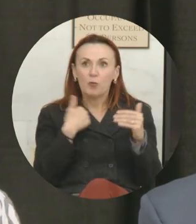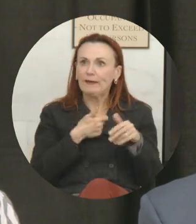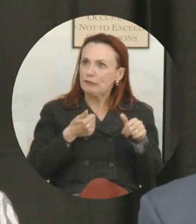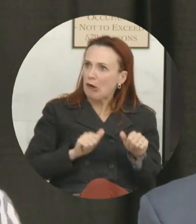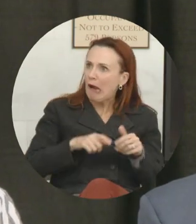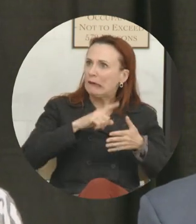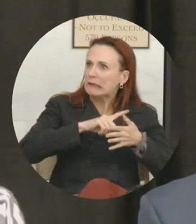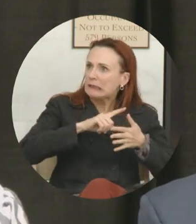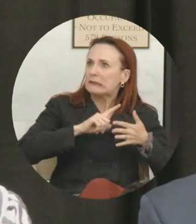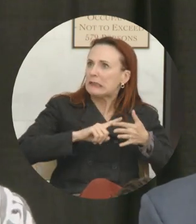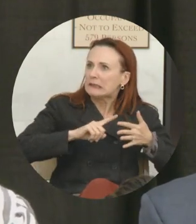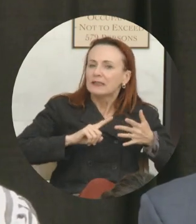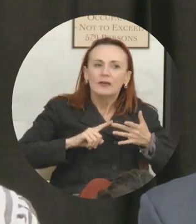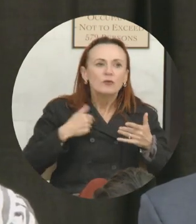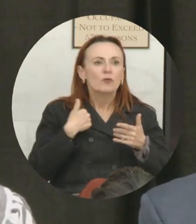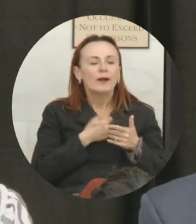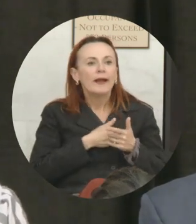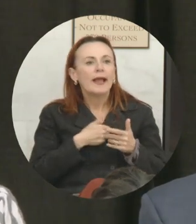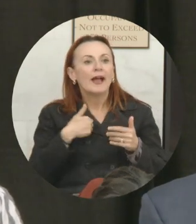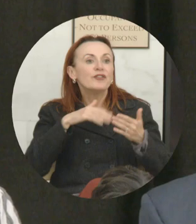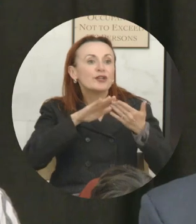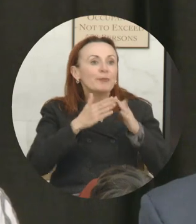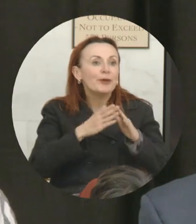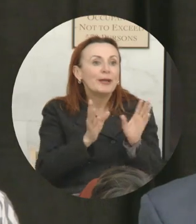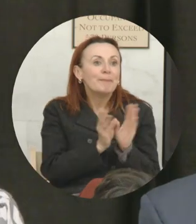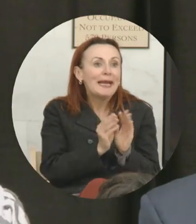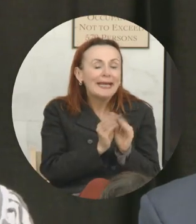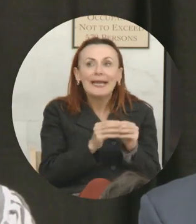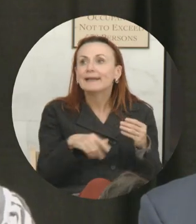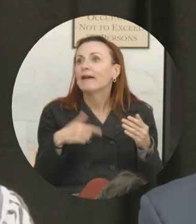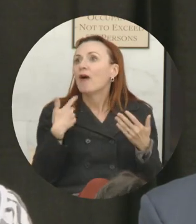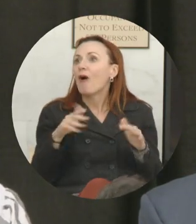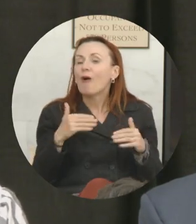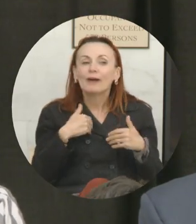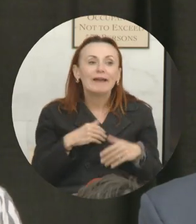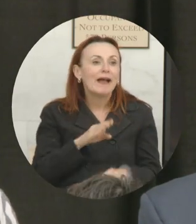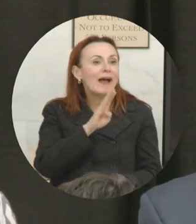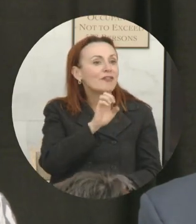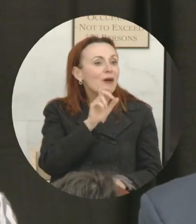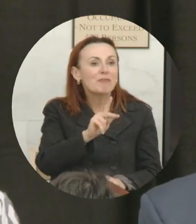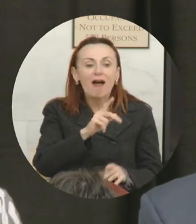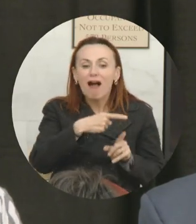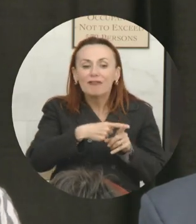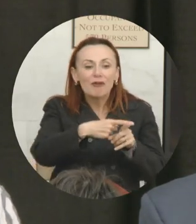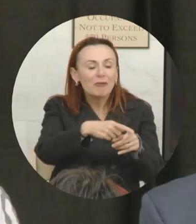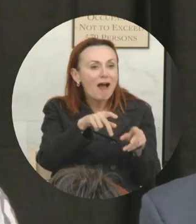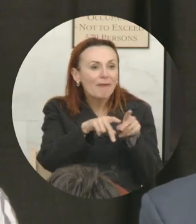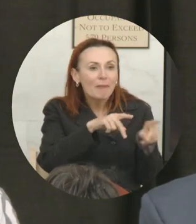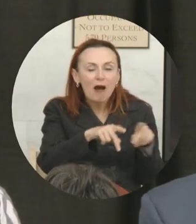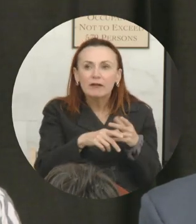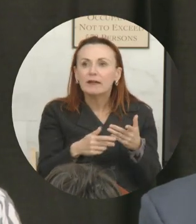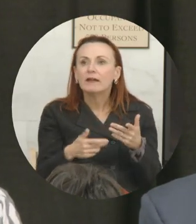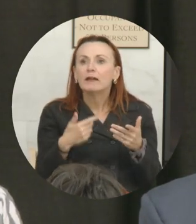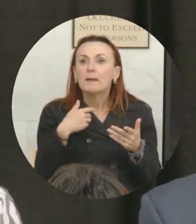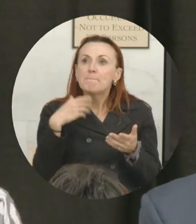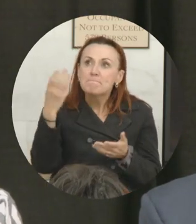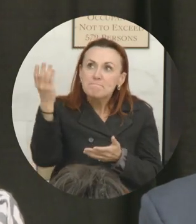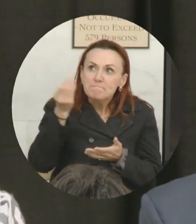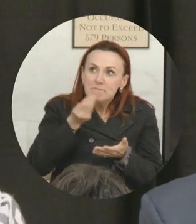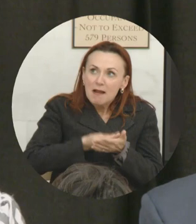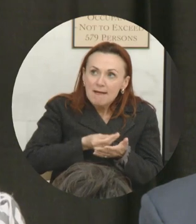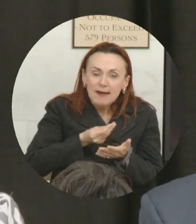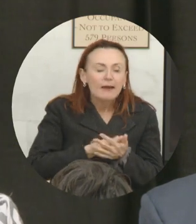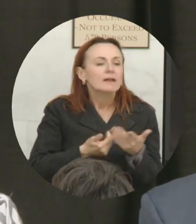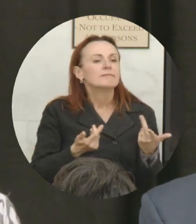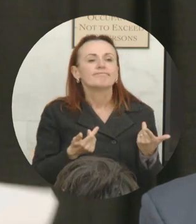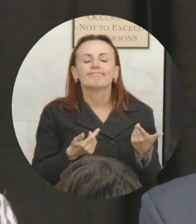show, we've had the community meetings, you've had the block parties, you've gotten money. The worst